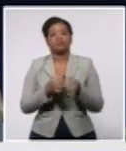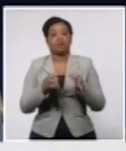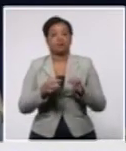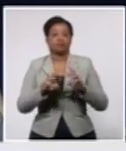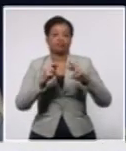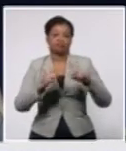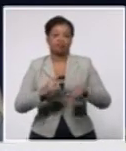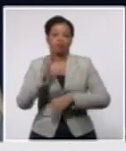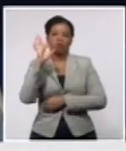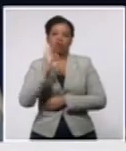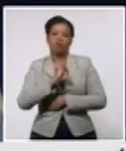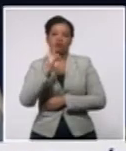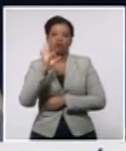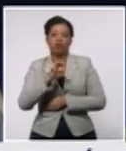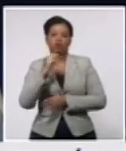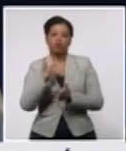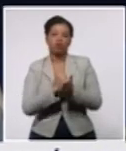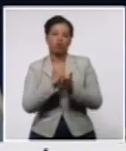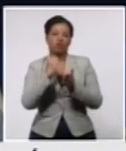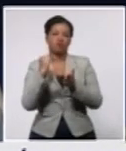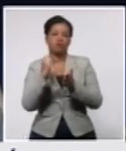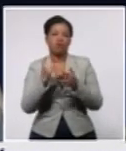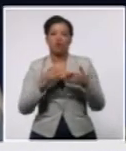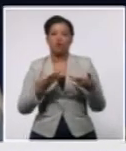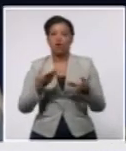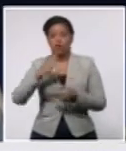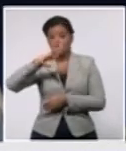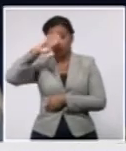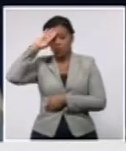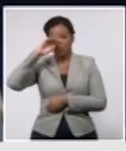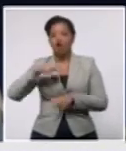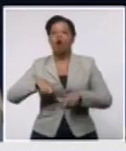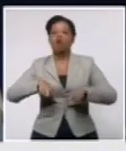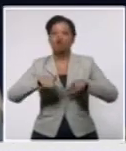15 days. This number represents a decrease